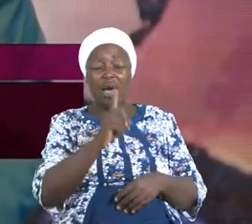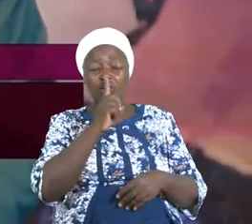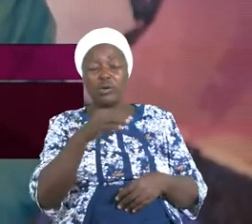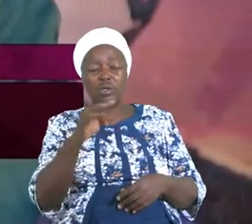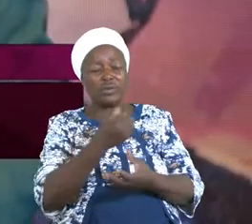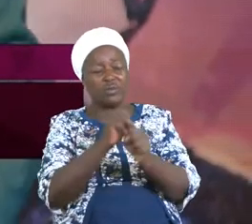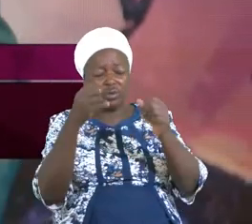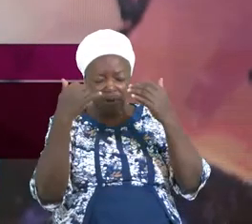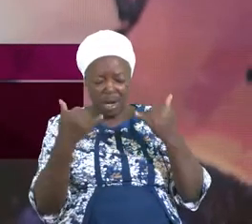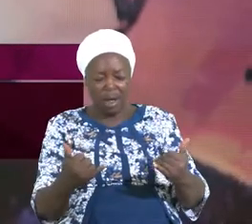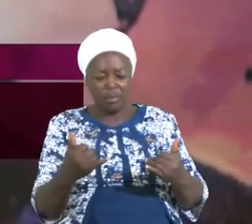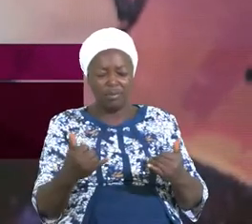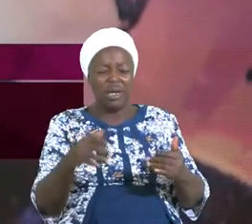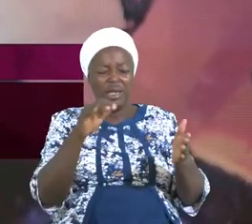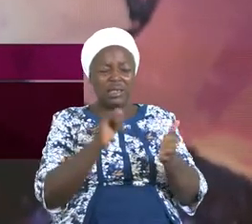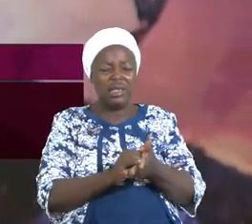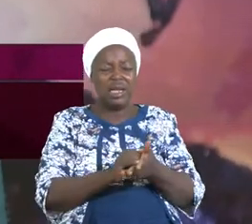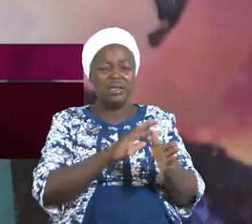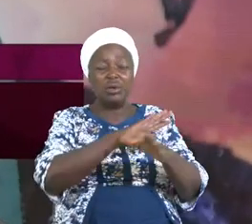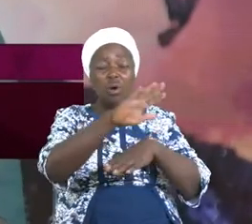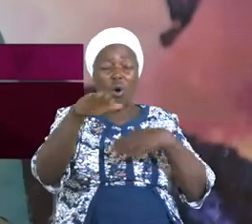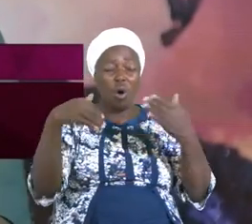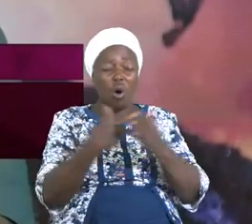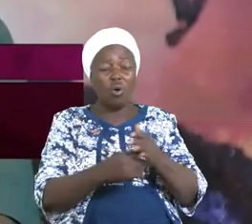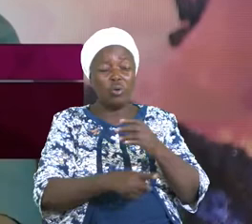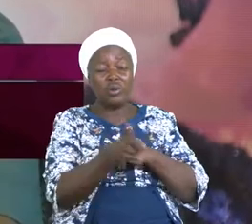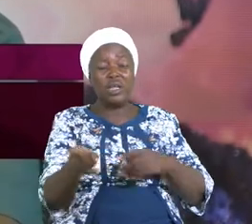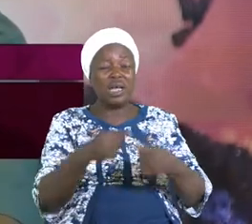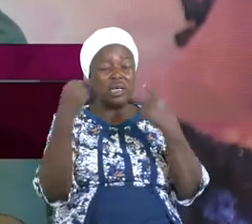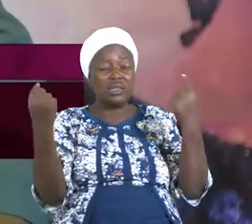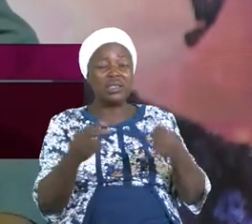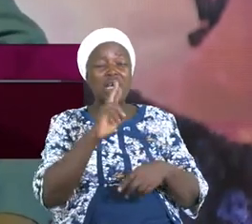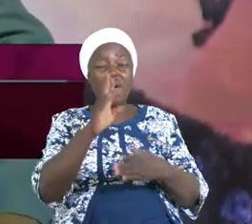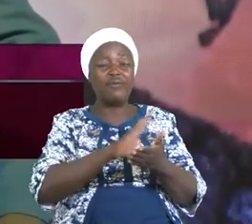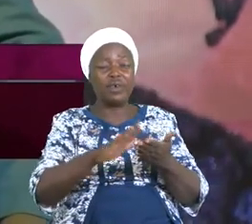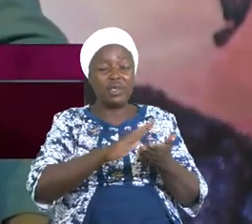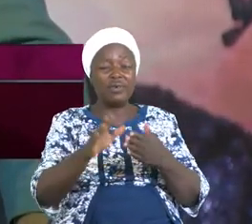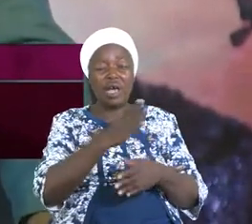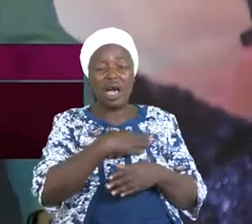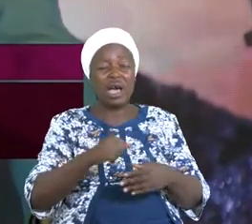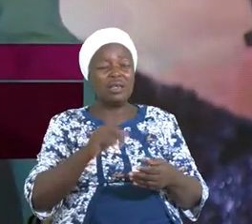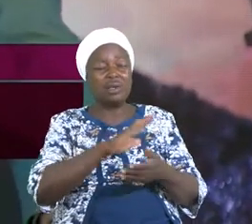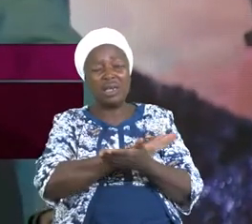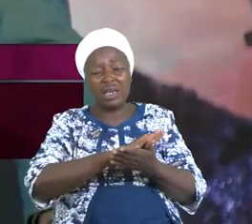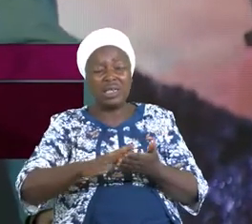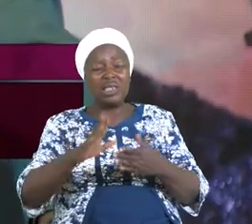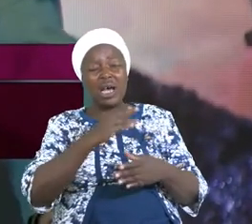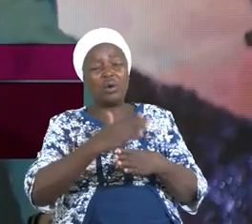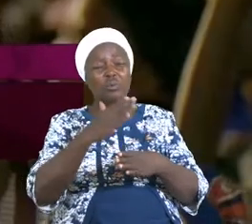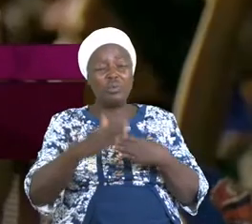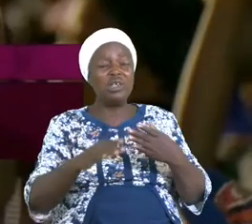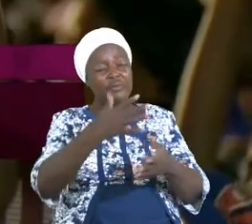now, that all their sins are forgiven and pardoned and totally